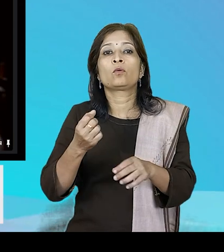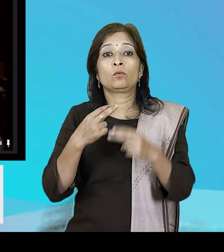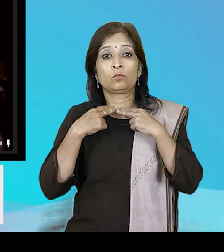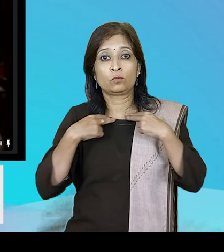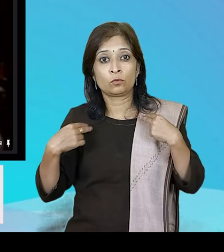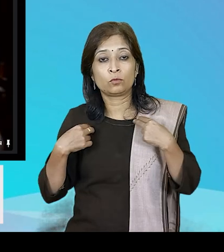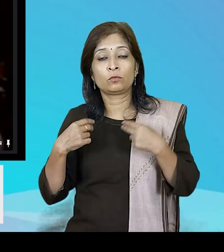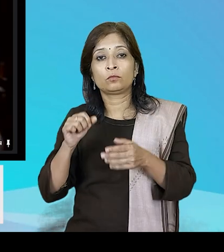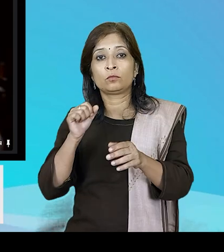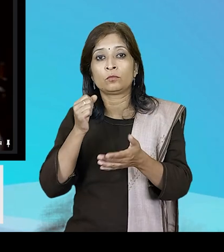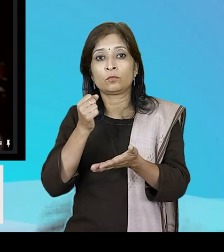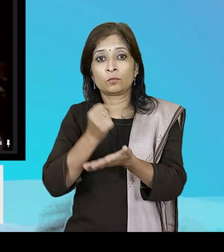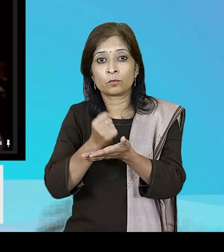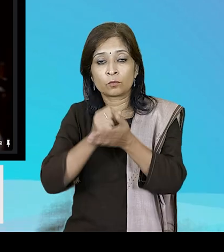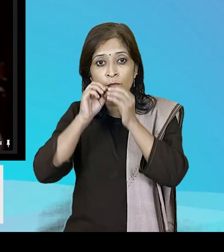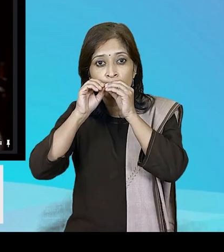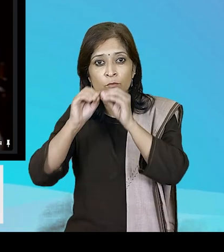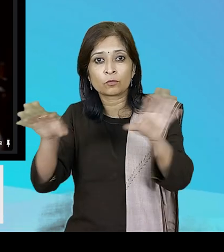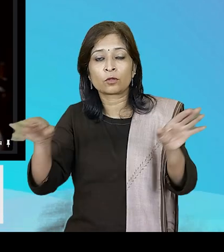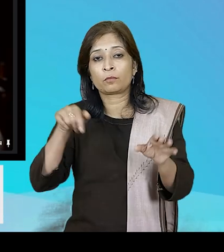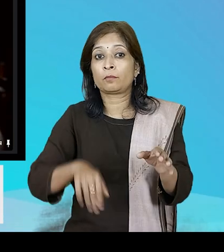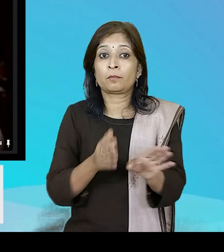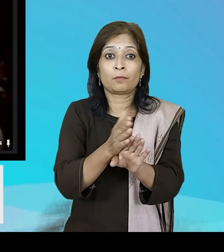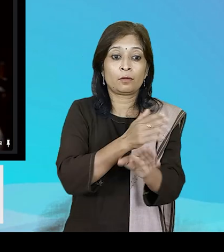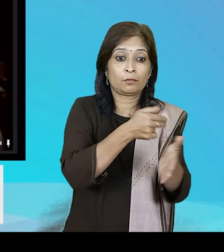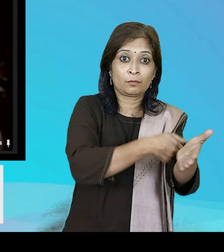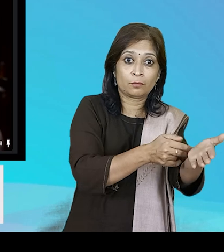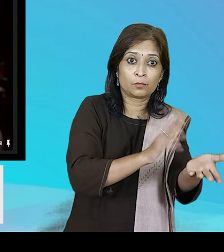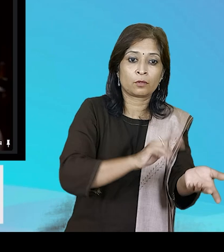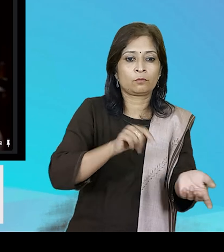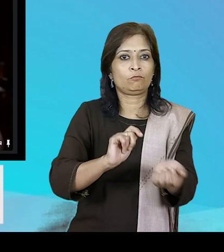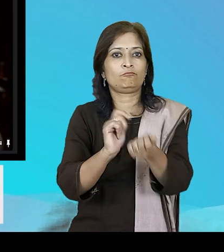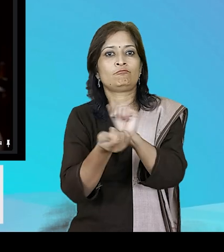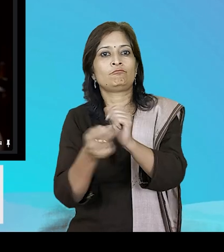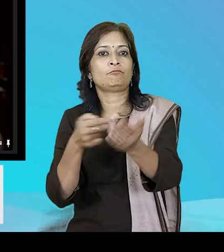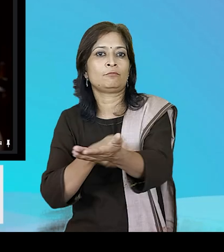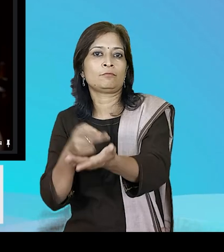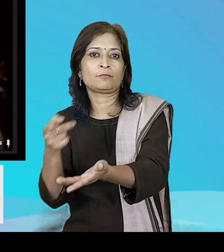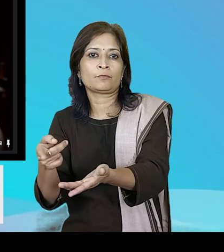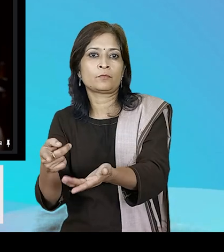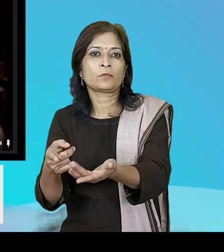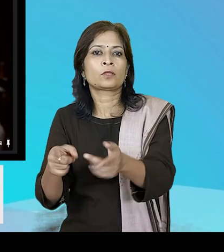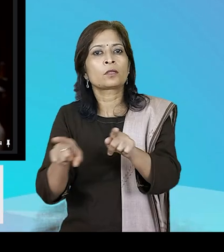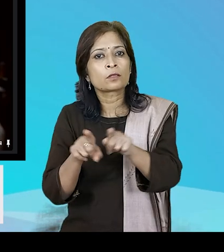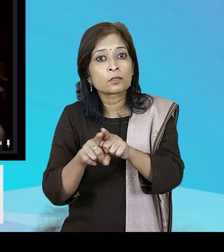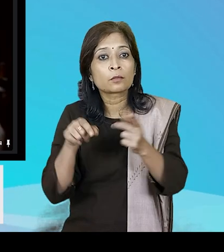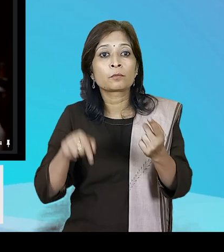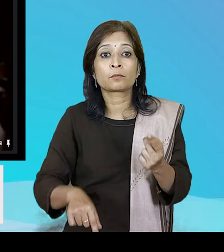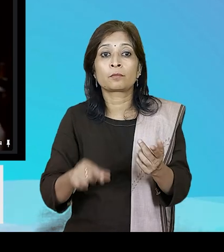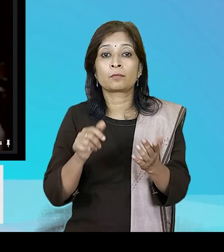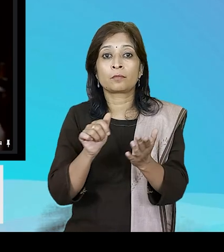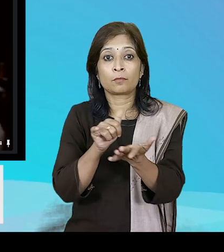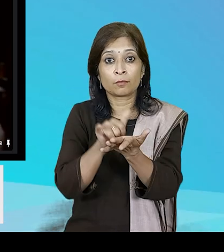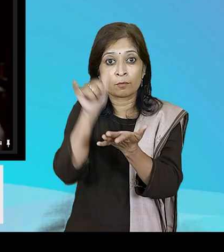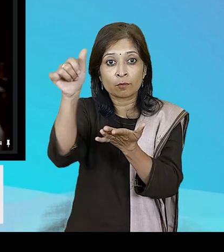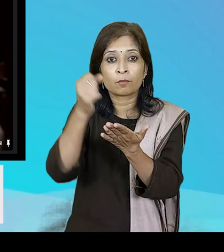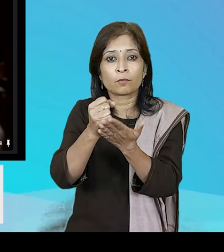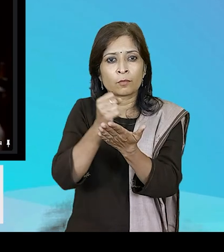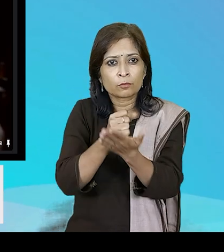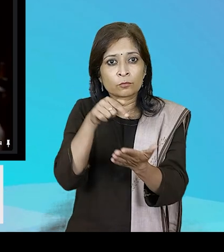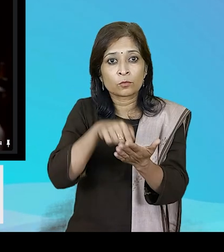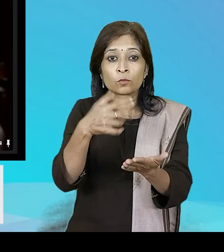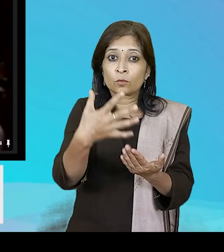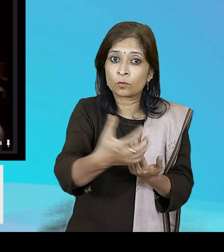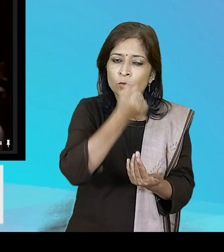newspaper advertisements which state that yes, my name was X and now my name is Y. To get a